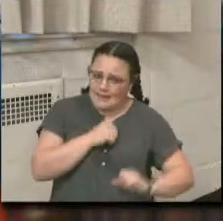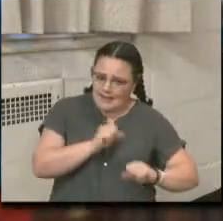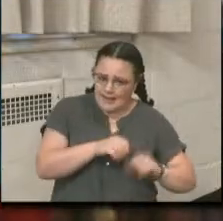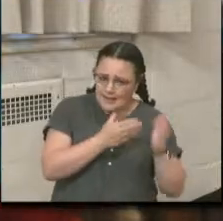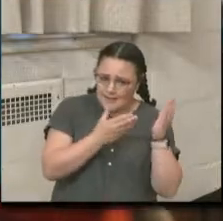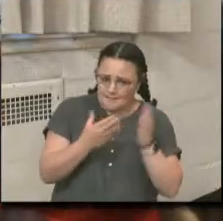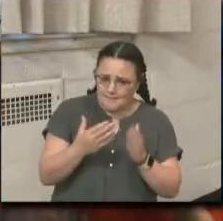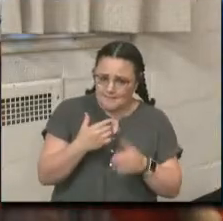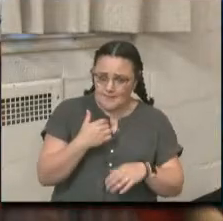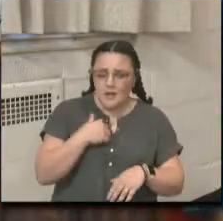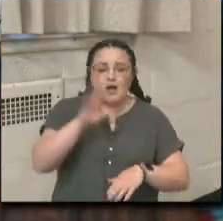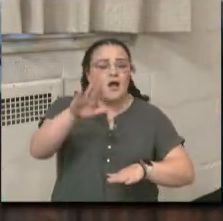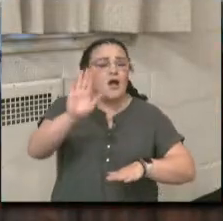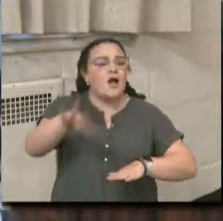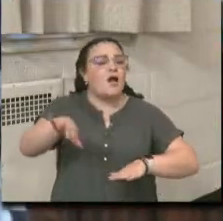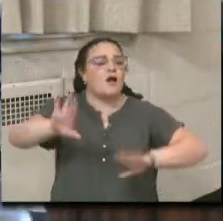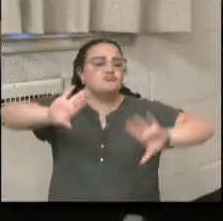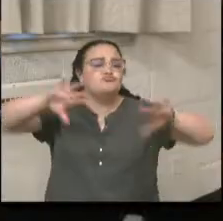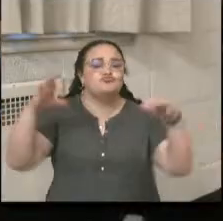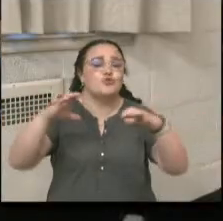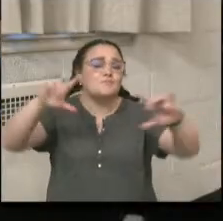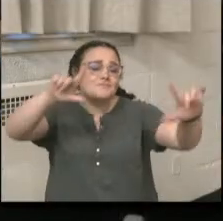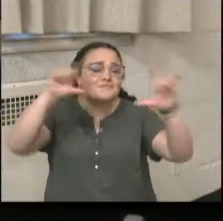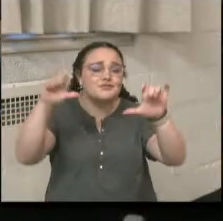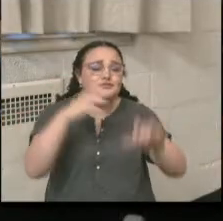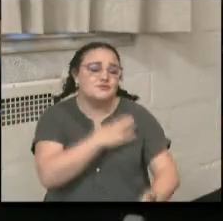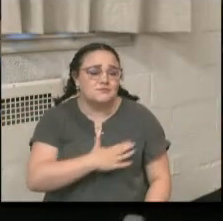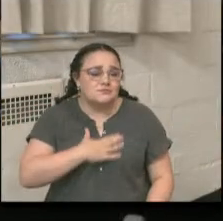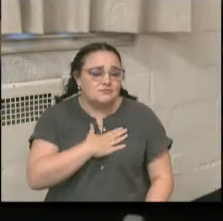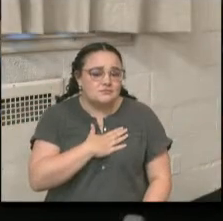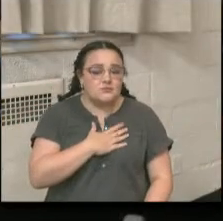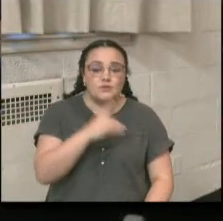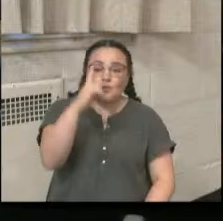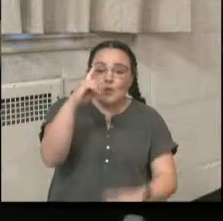We're going to take a group picture, please.